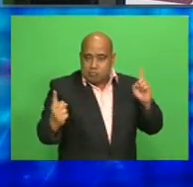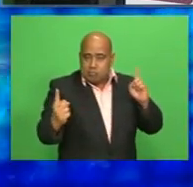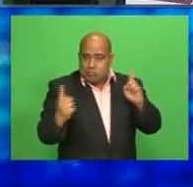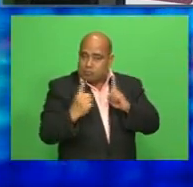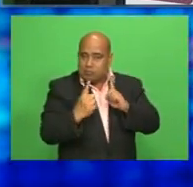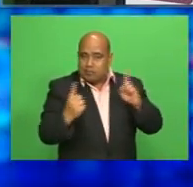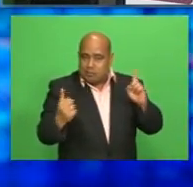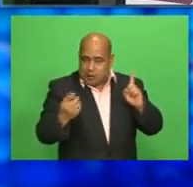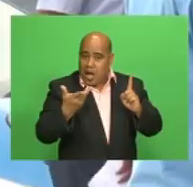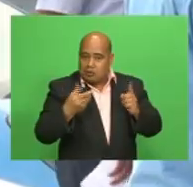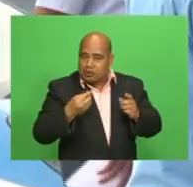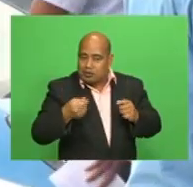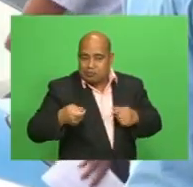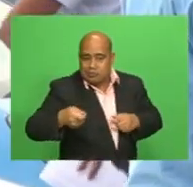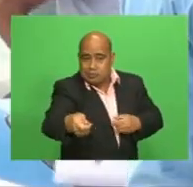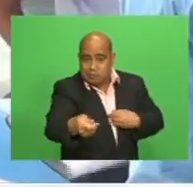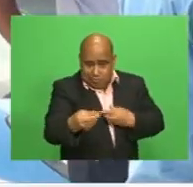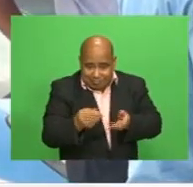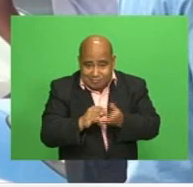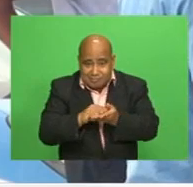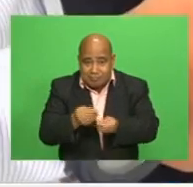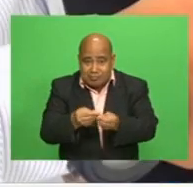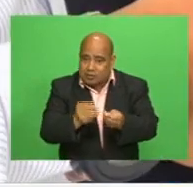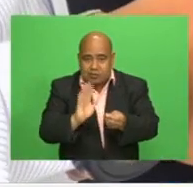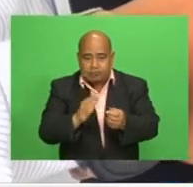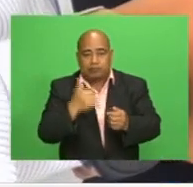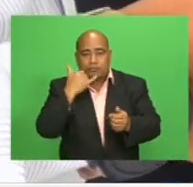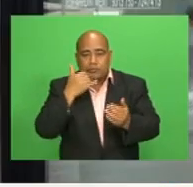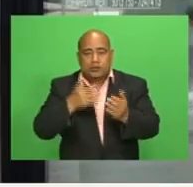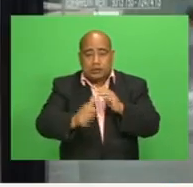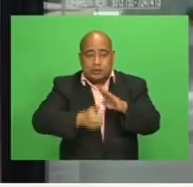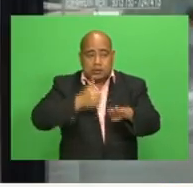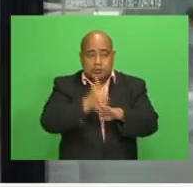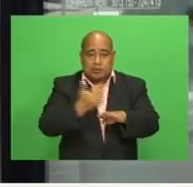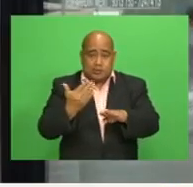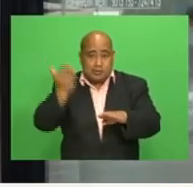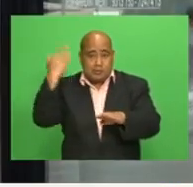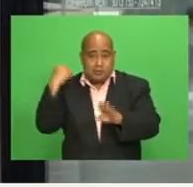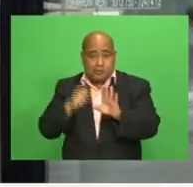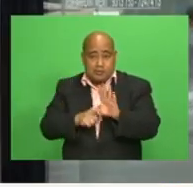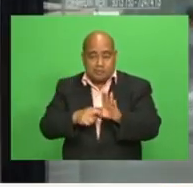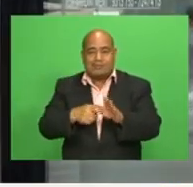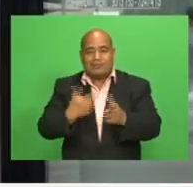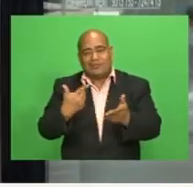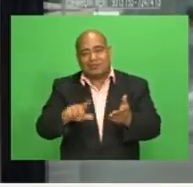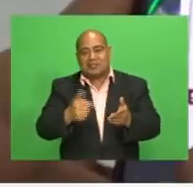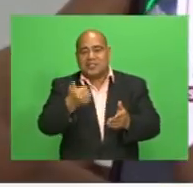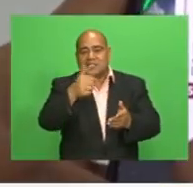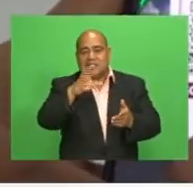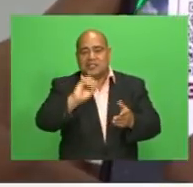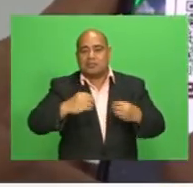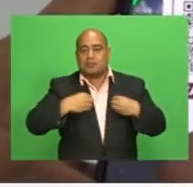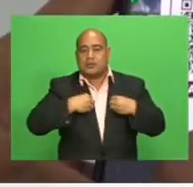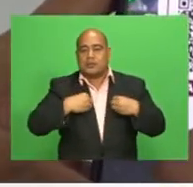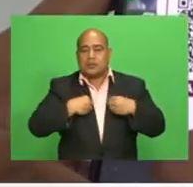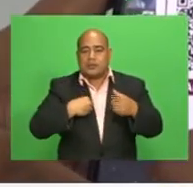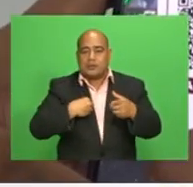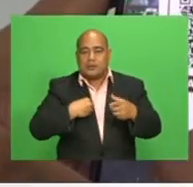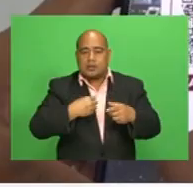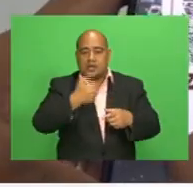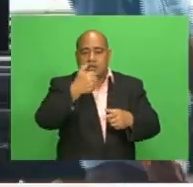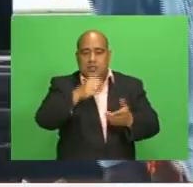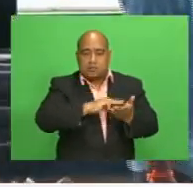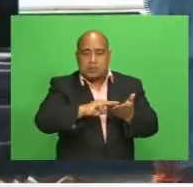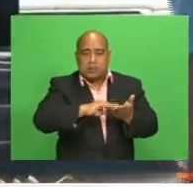measures in place. The initiative, established last year, has so far registered 60 businesses with over $6 million worth of